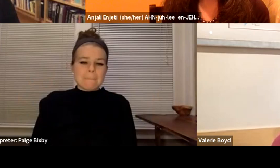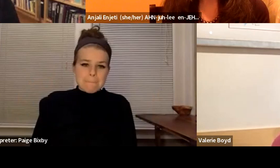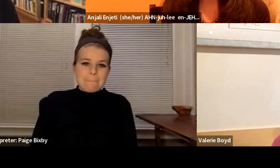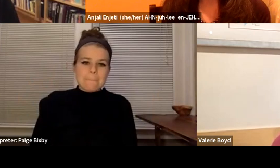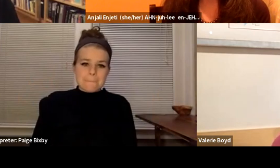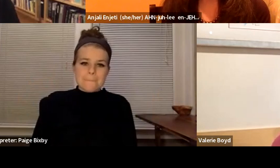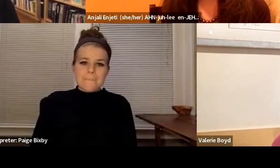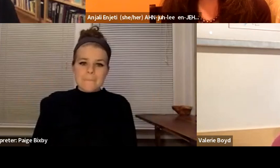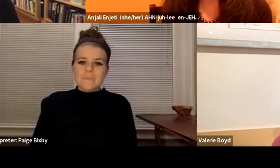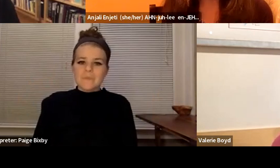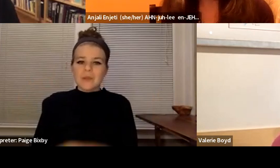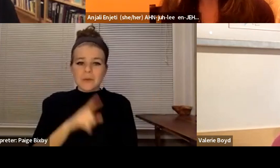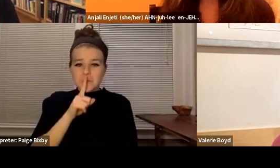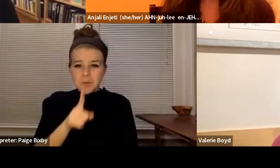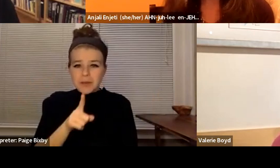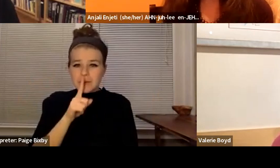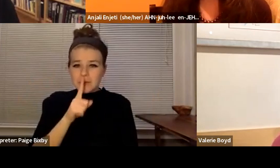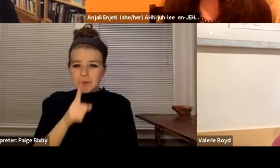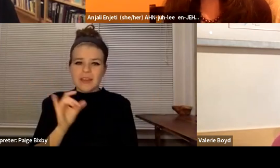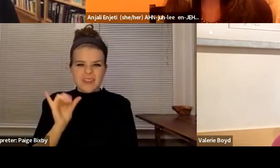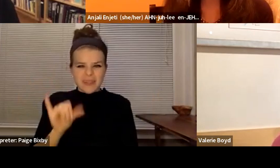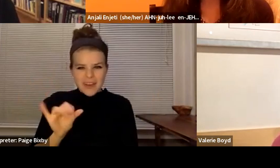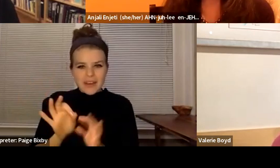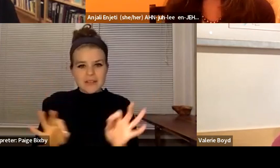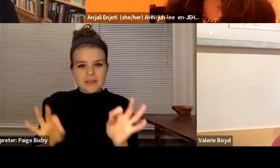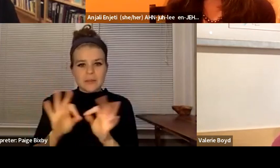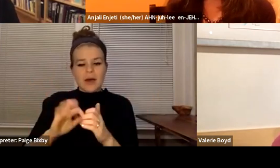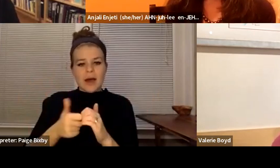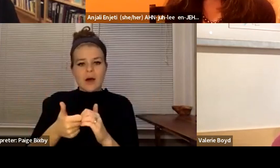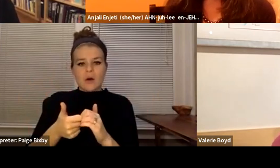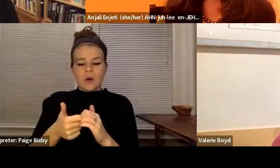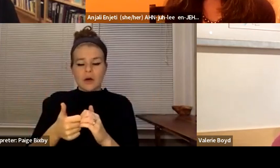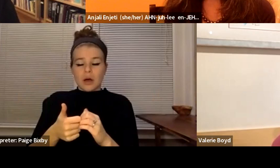It really is about how steeped